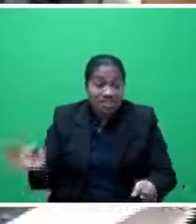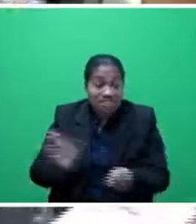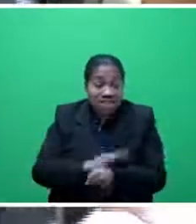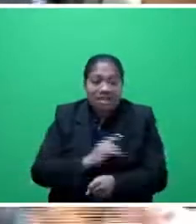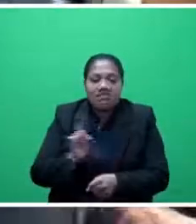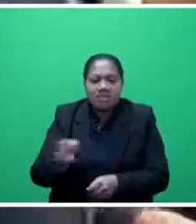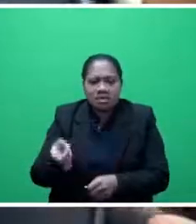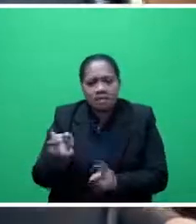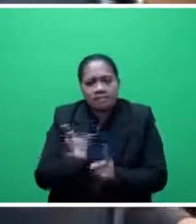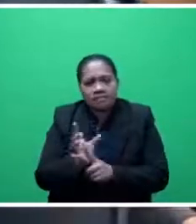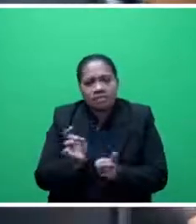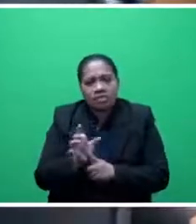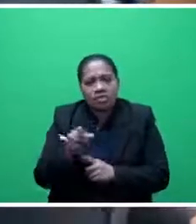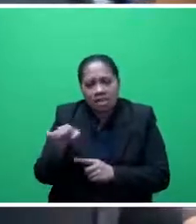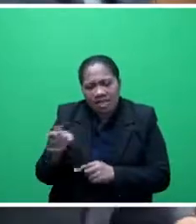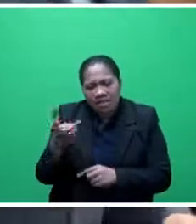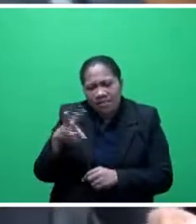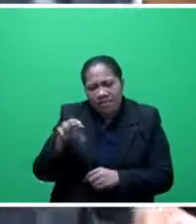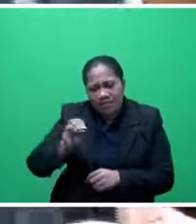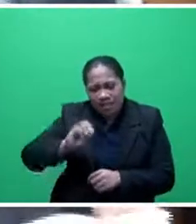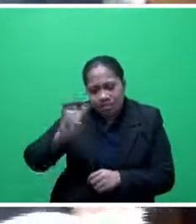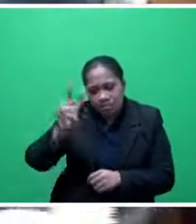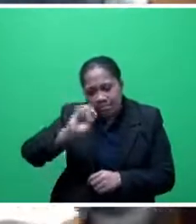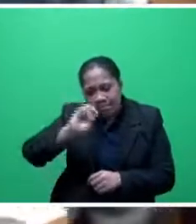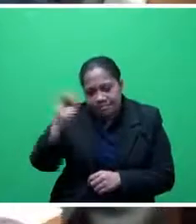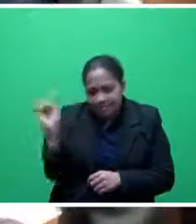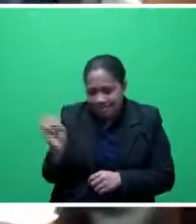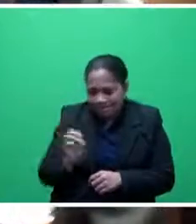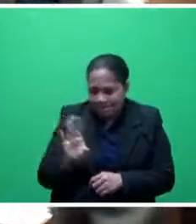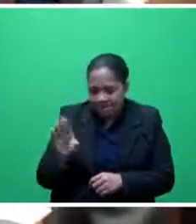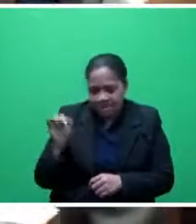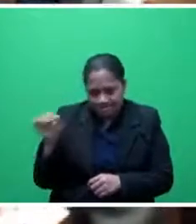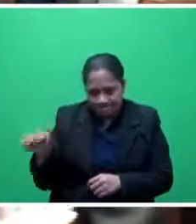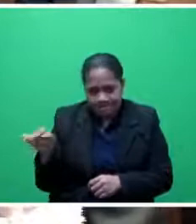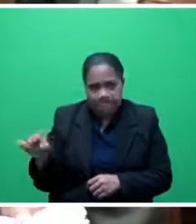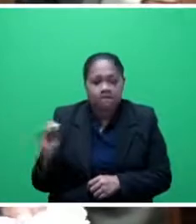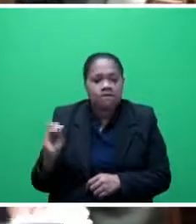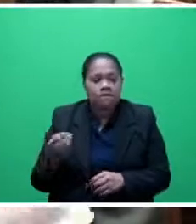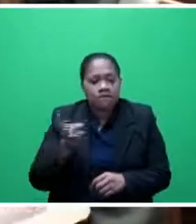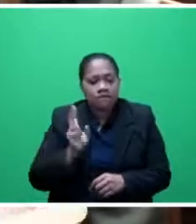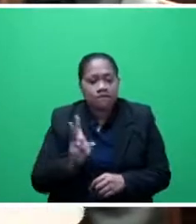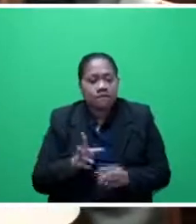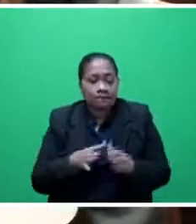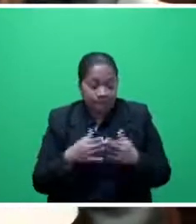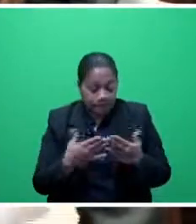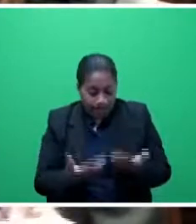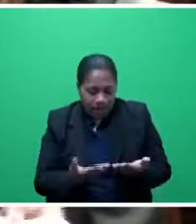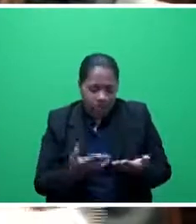they pay 32% on that. So we've again taken a nuanced approach, saying, look,